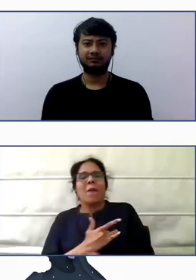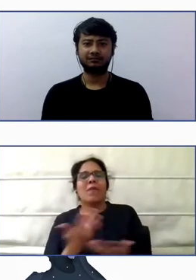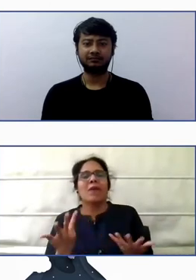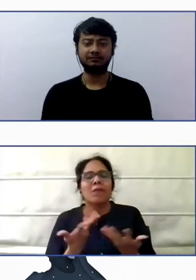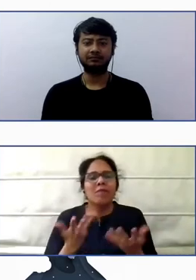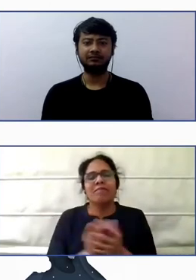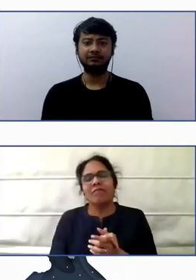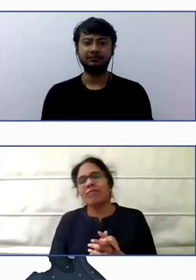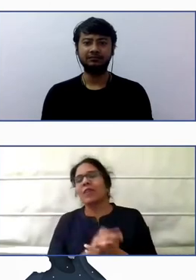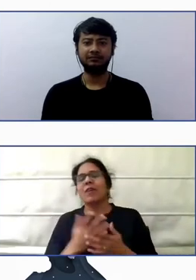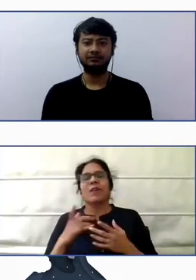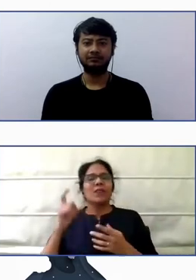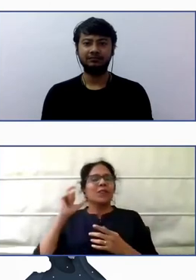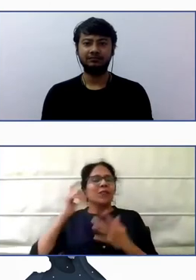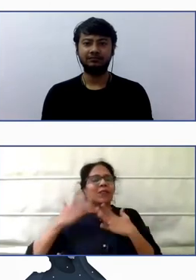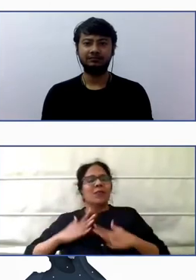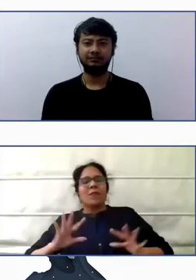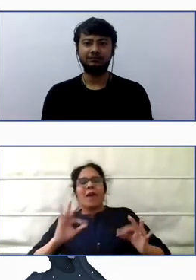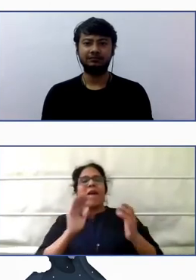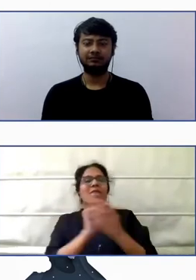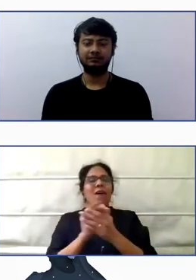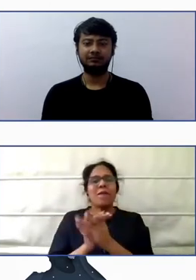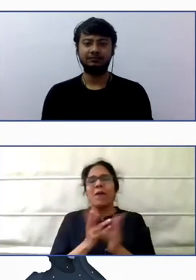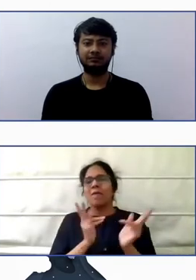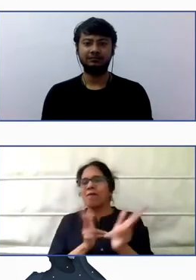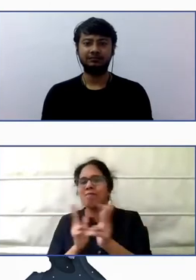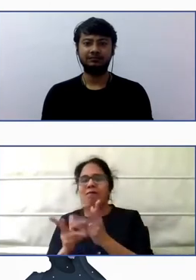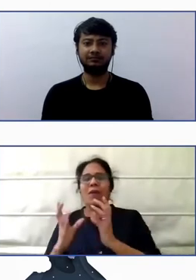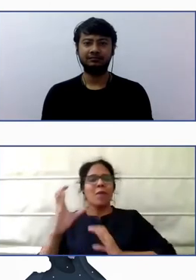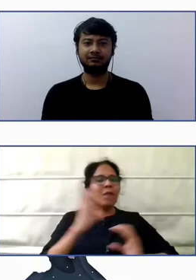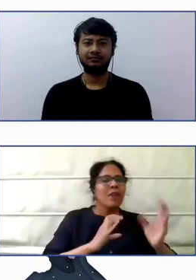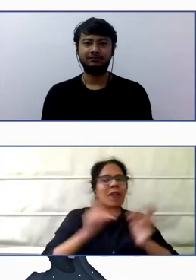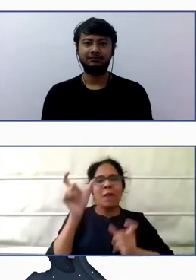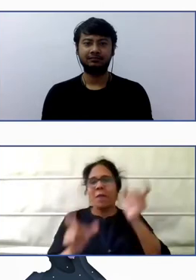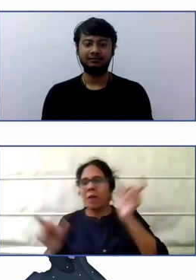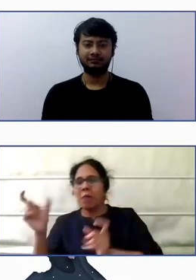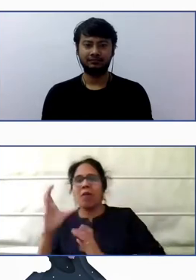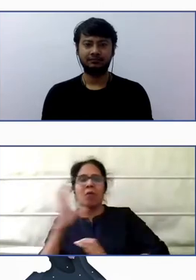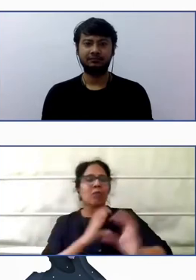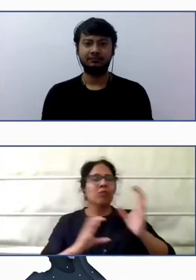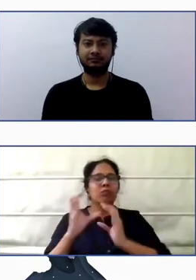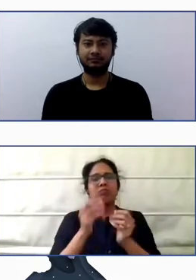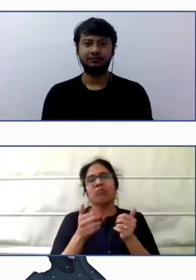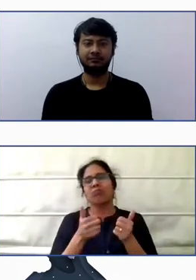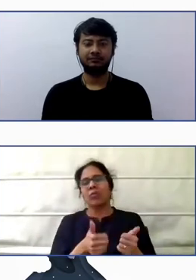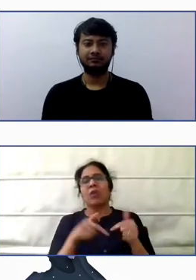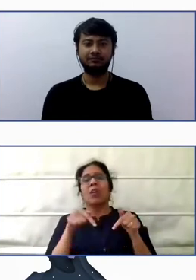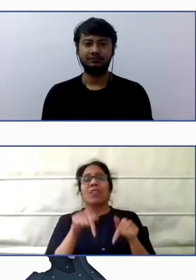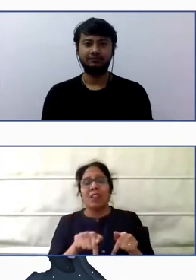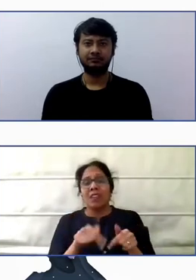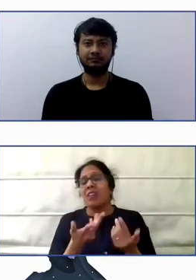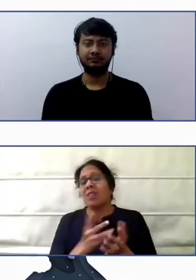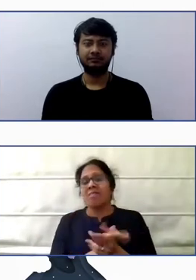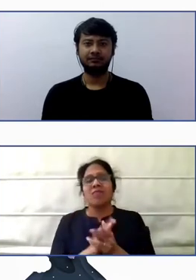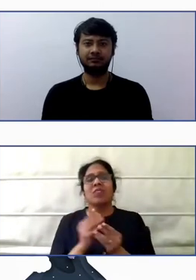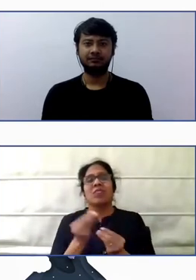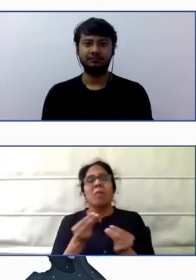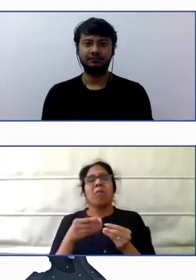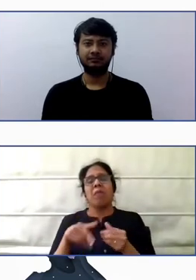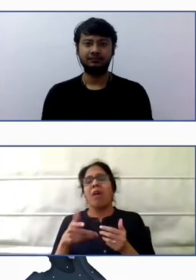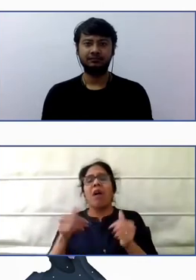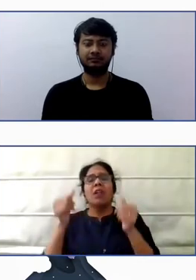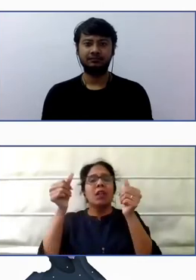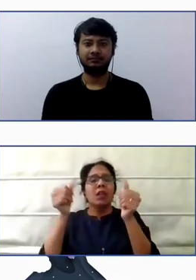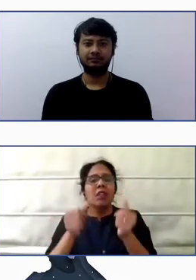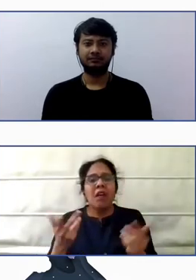be more comfortable when we meet people, talk people, etc. And that is also kind of resulting in